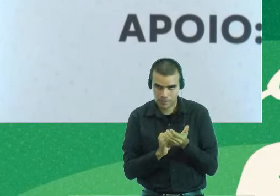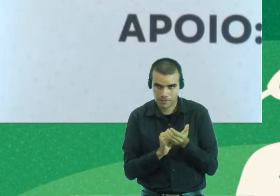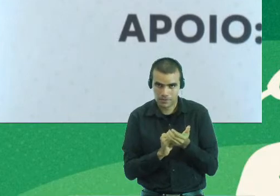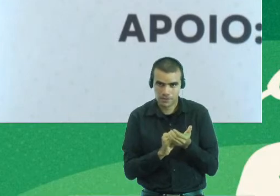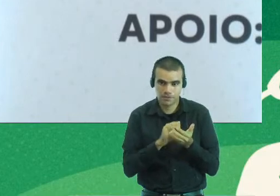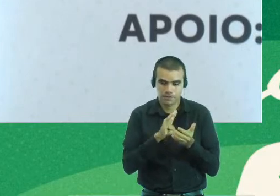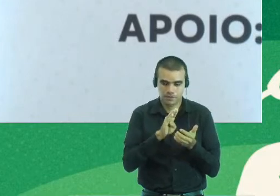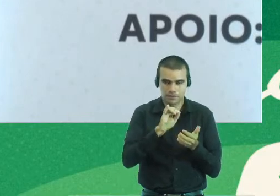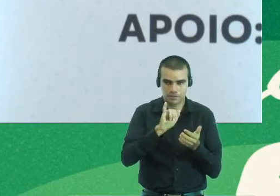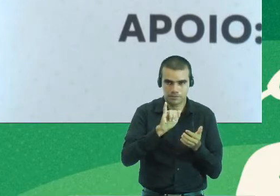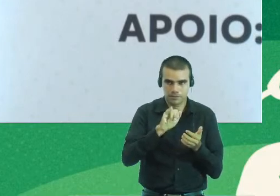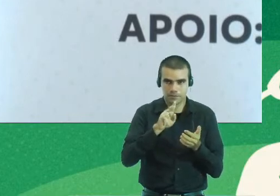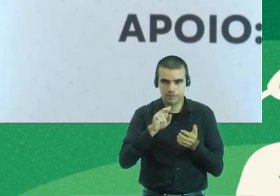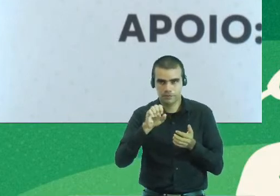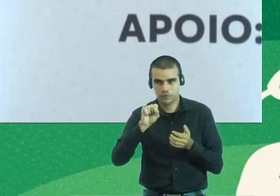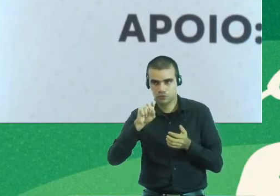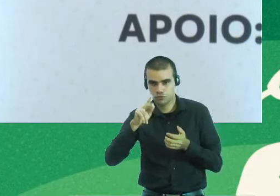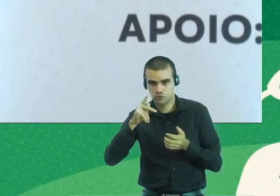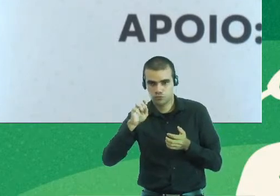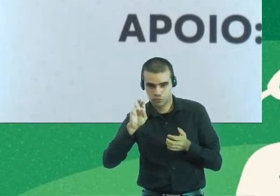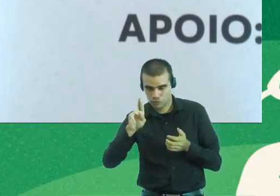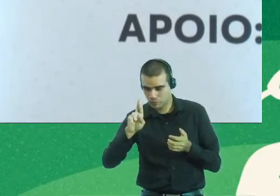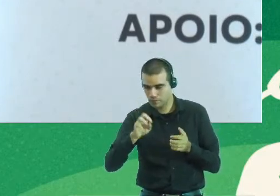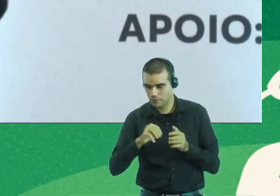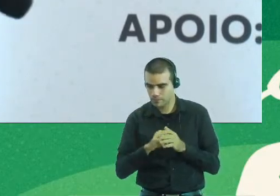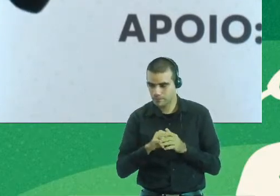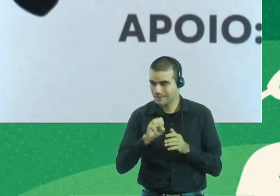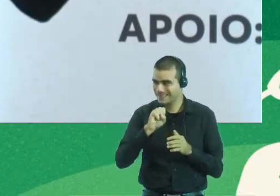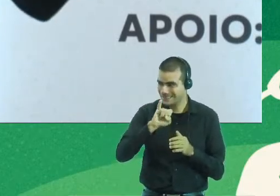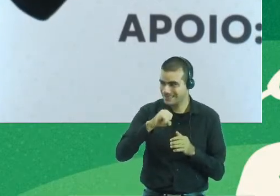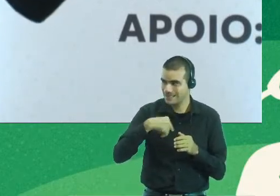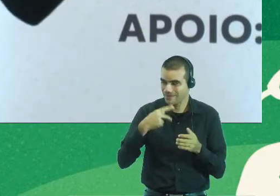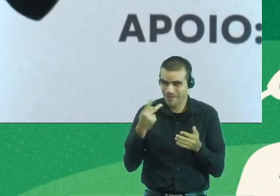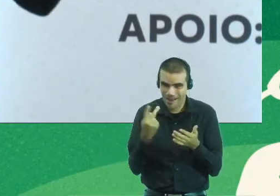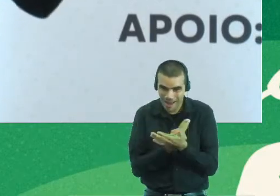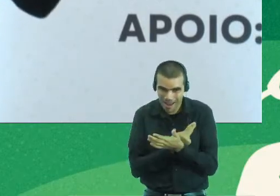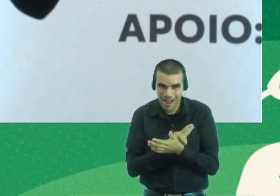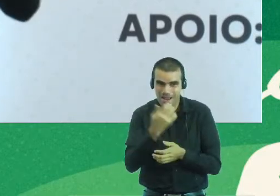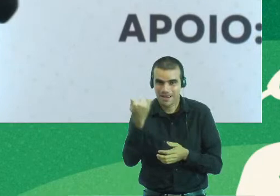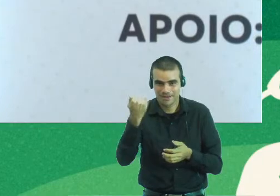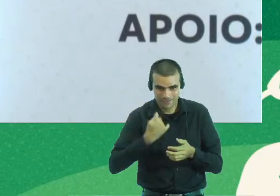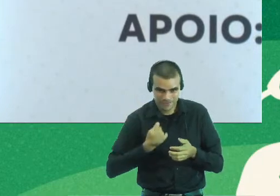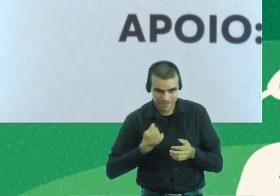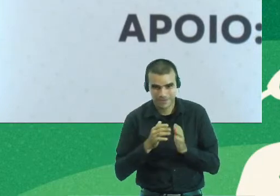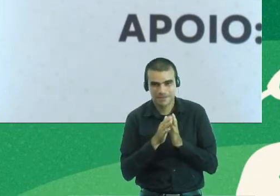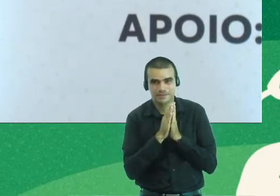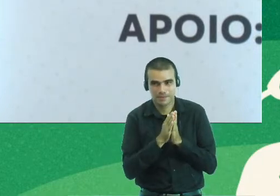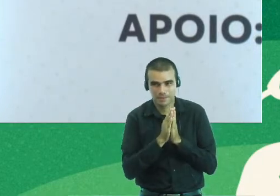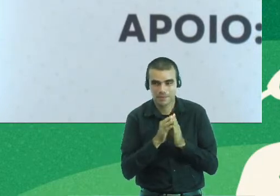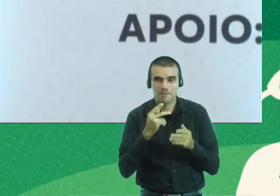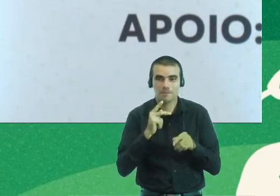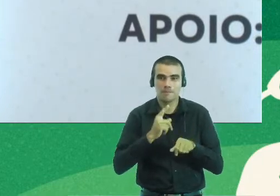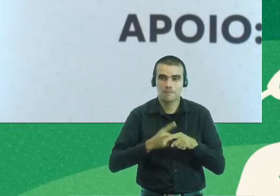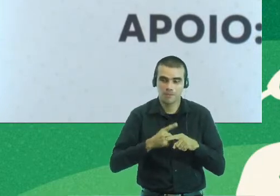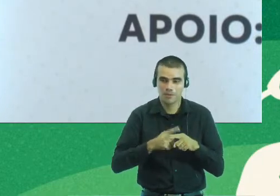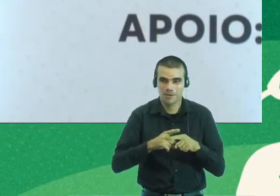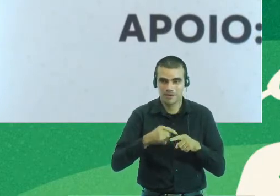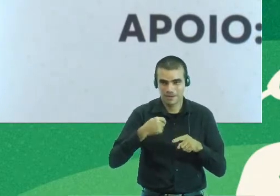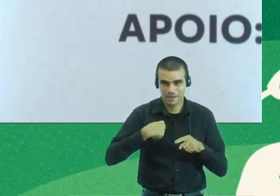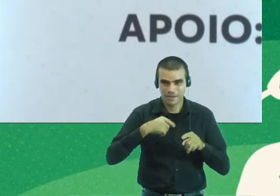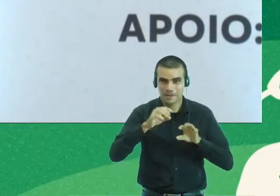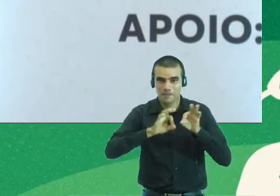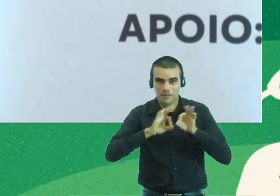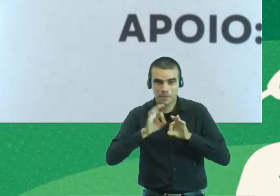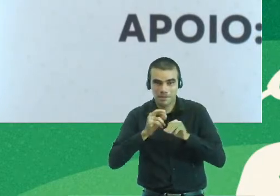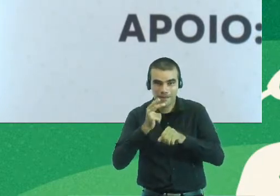And also, if I make a typo, feel free to point it out, because this is we're all pair programming right now. So if I misspell a word, let